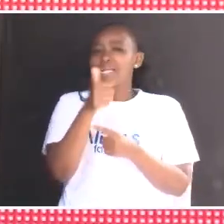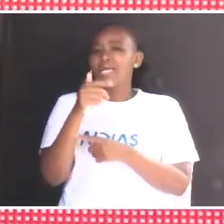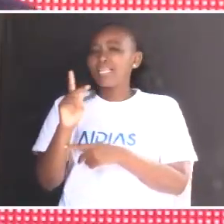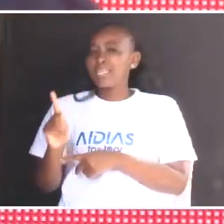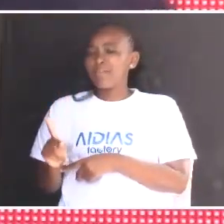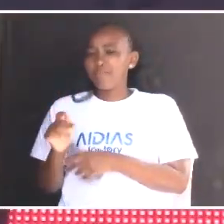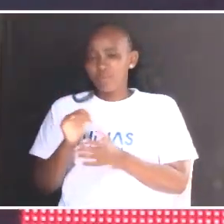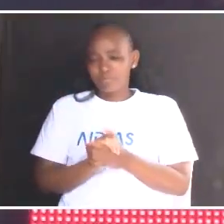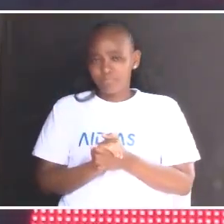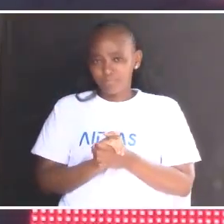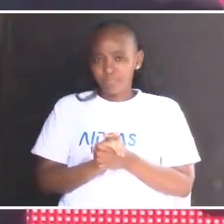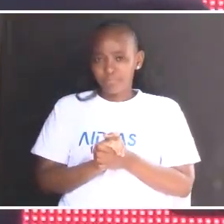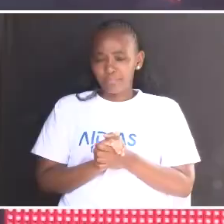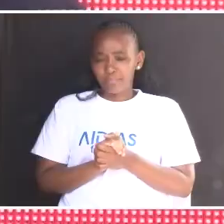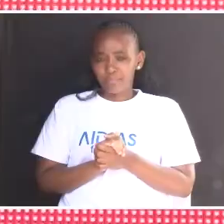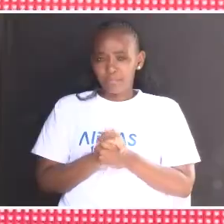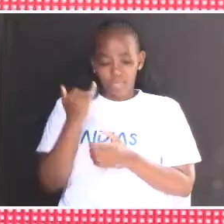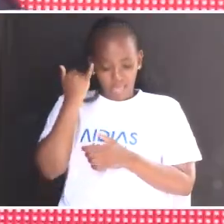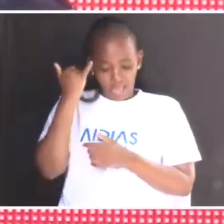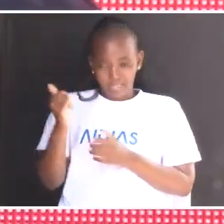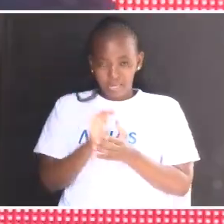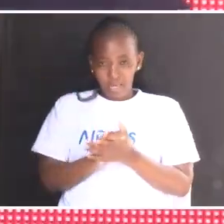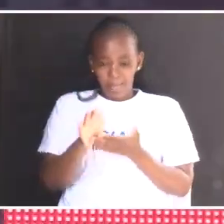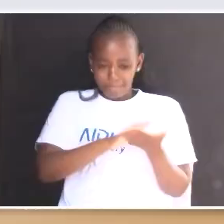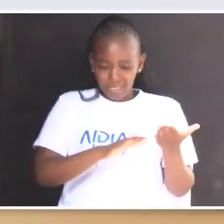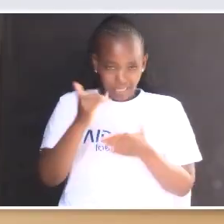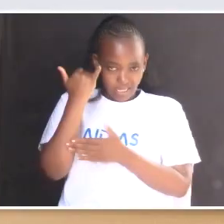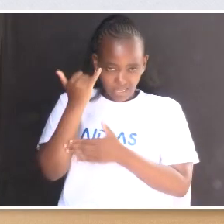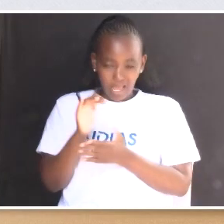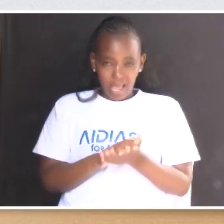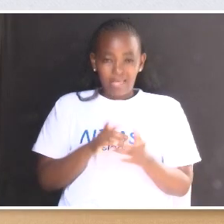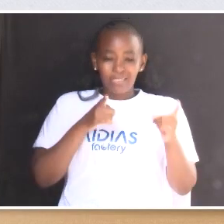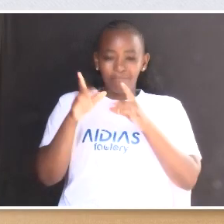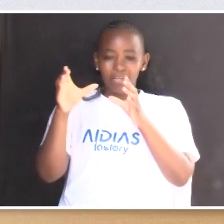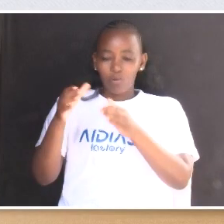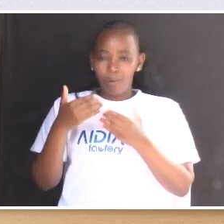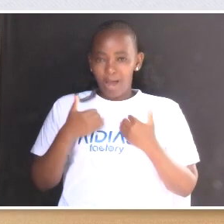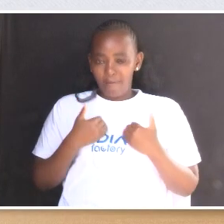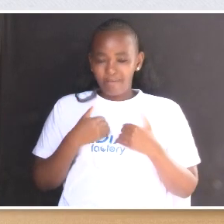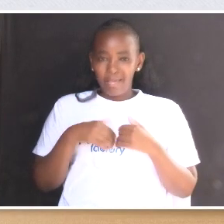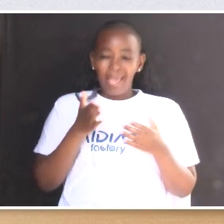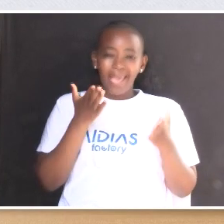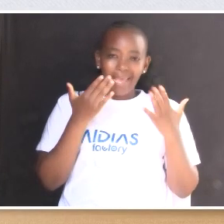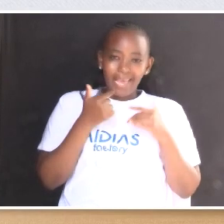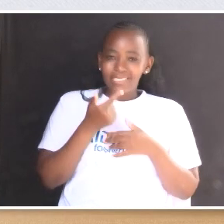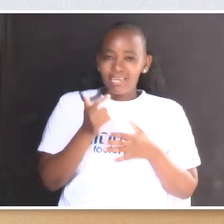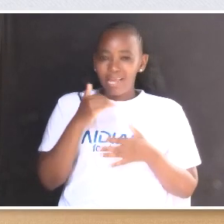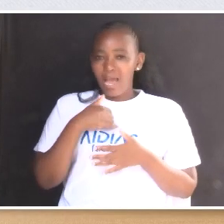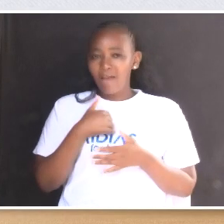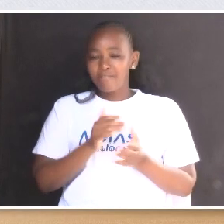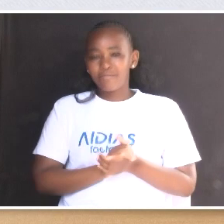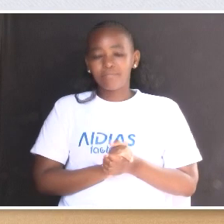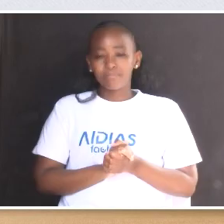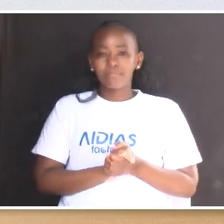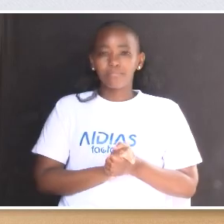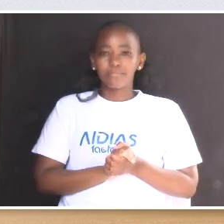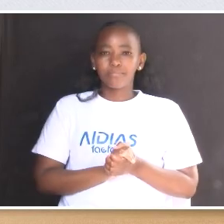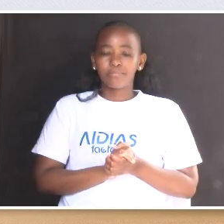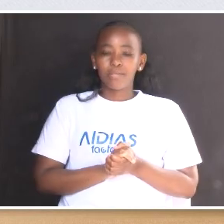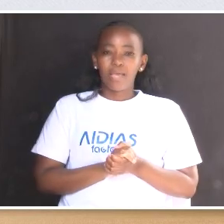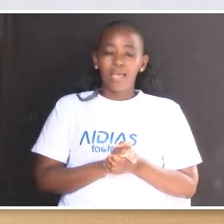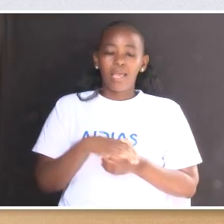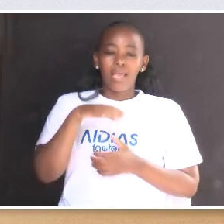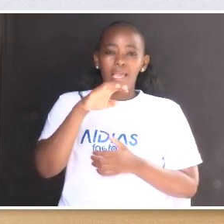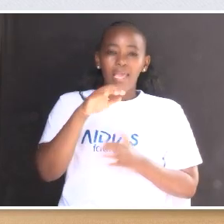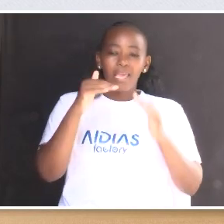rest. That is the idea. That is the basic idea. Safaricom wako nayo, Airtel wako nayo, Equitel